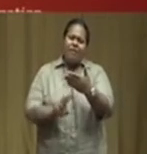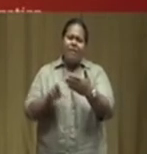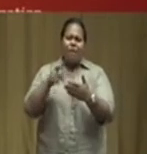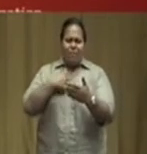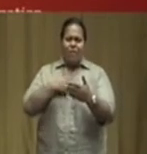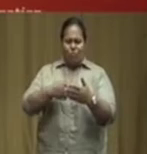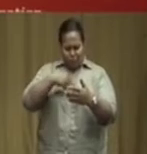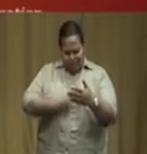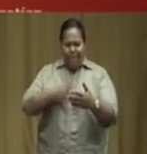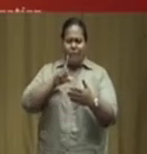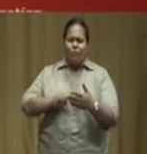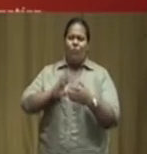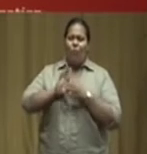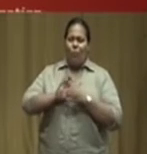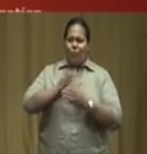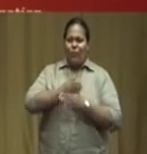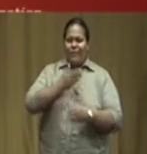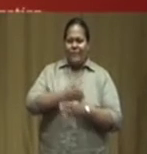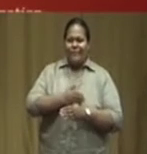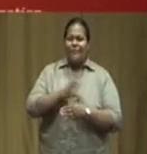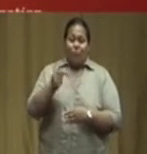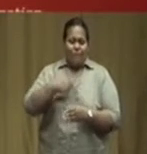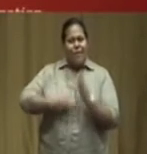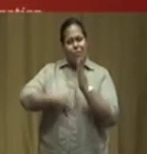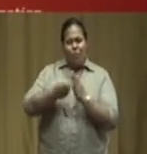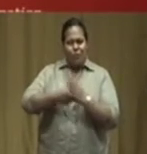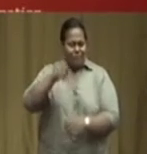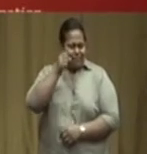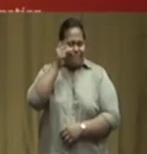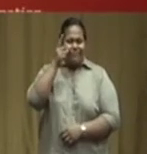can know what the notes and the textbook